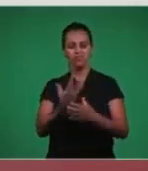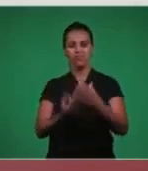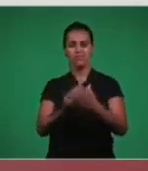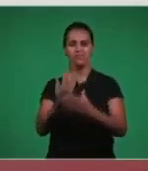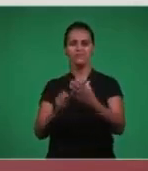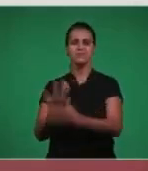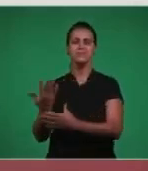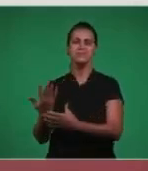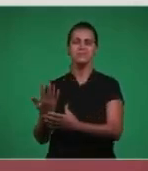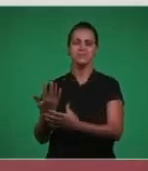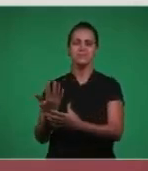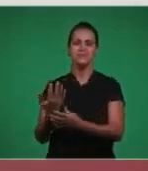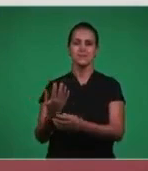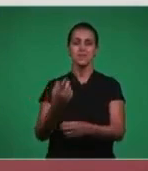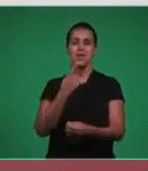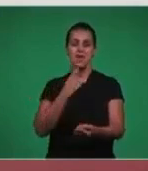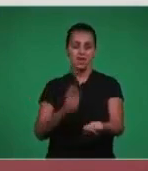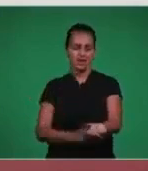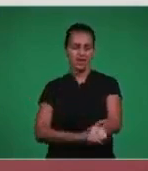The origin